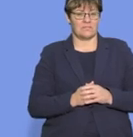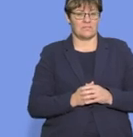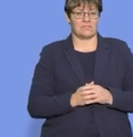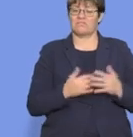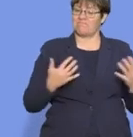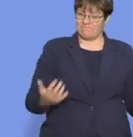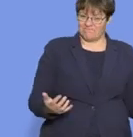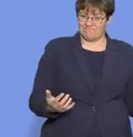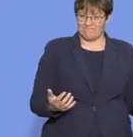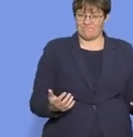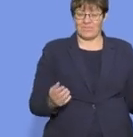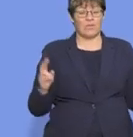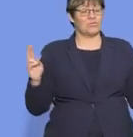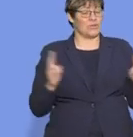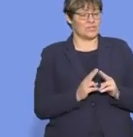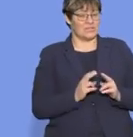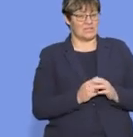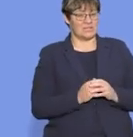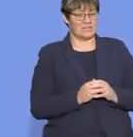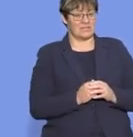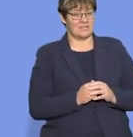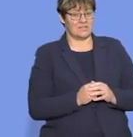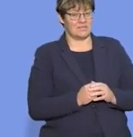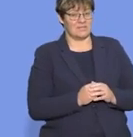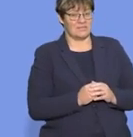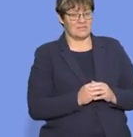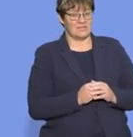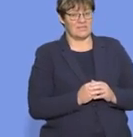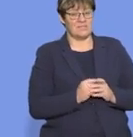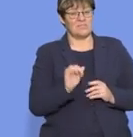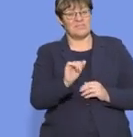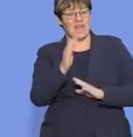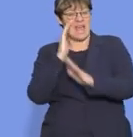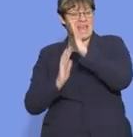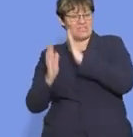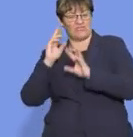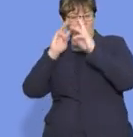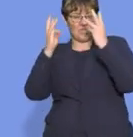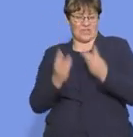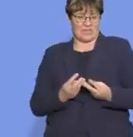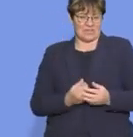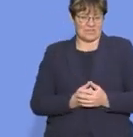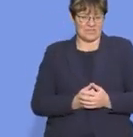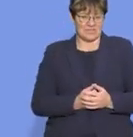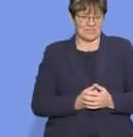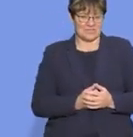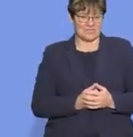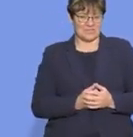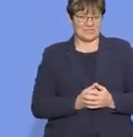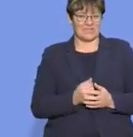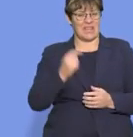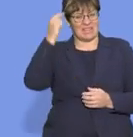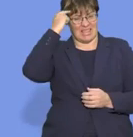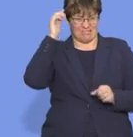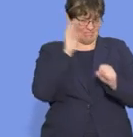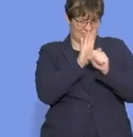And that, in a nutshell, is the history of the Earth. I think your